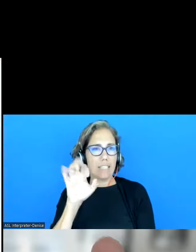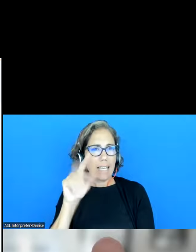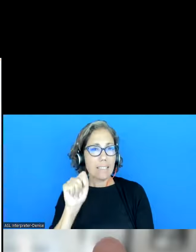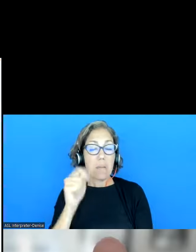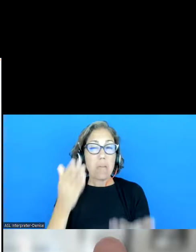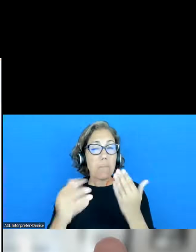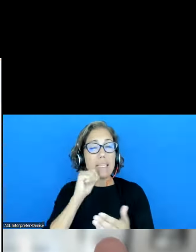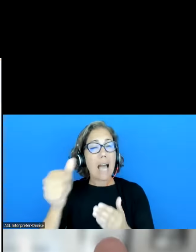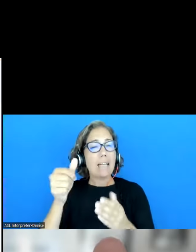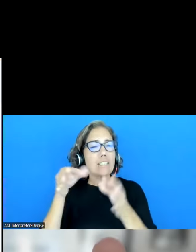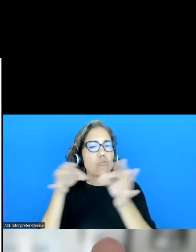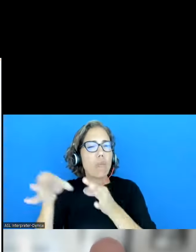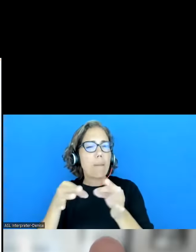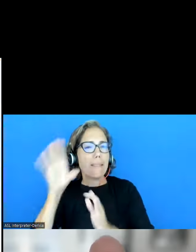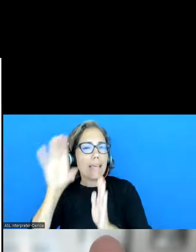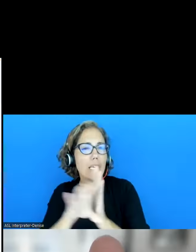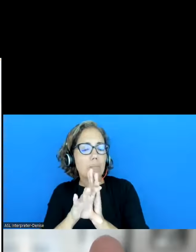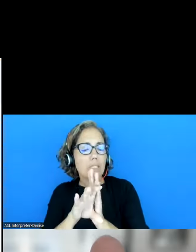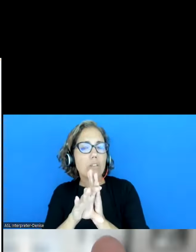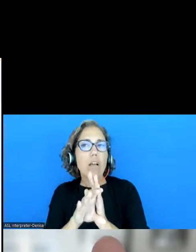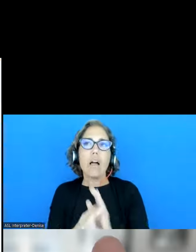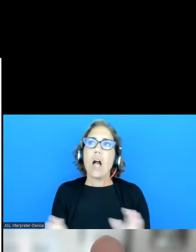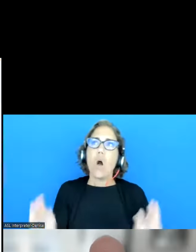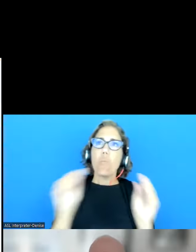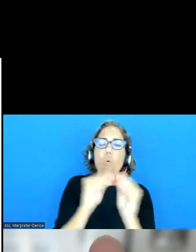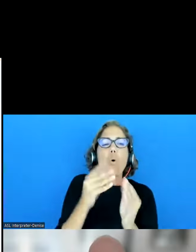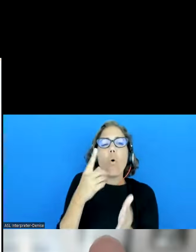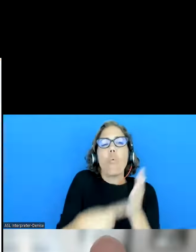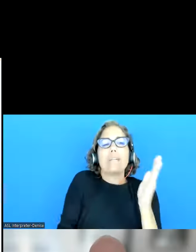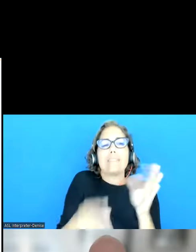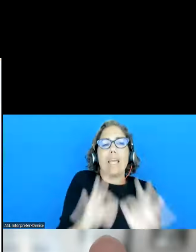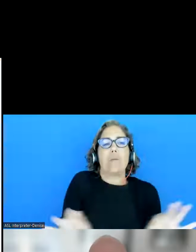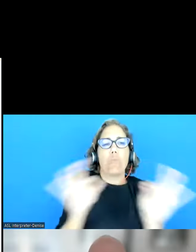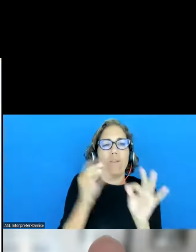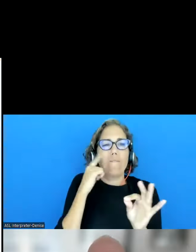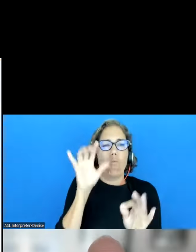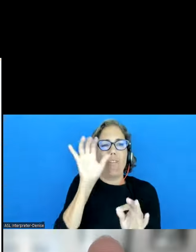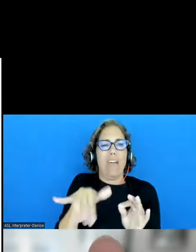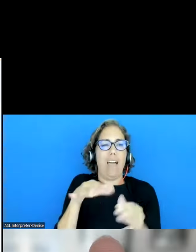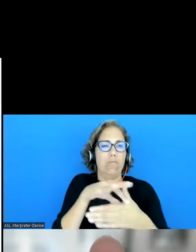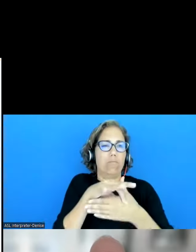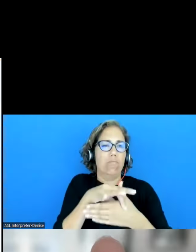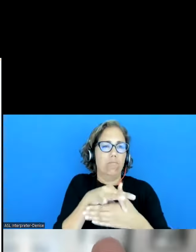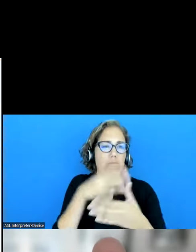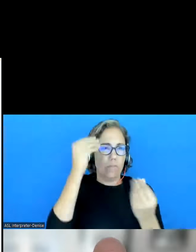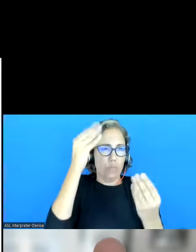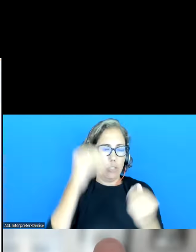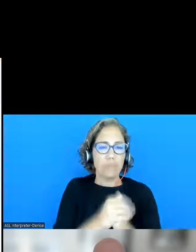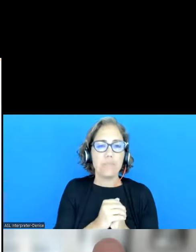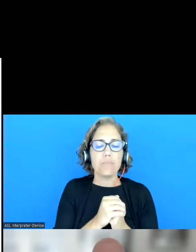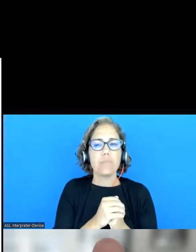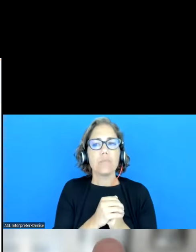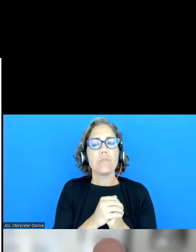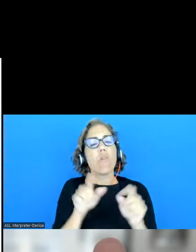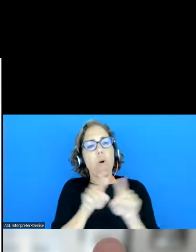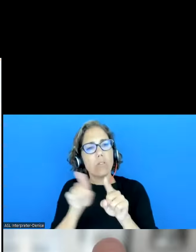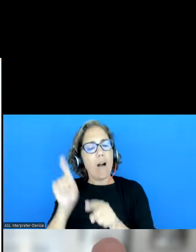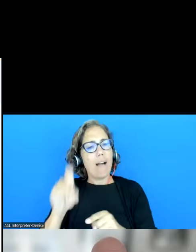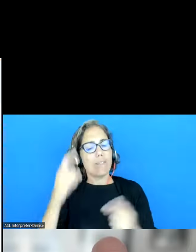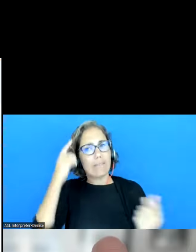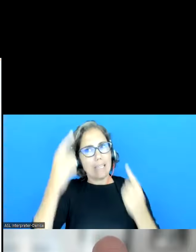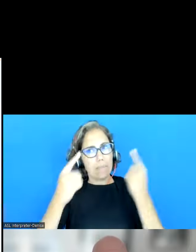of the image, but more what's important about it in terms of that context. You also have to think about that